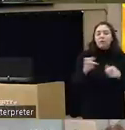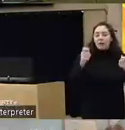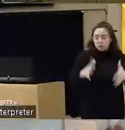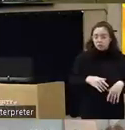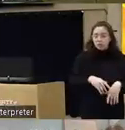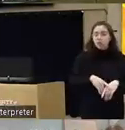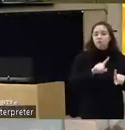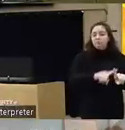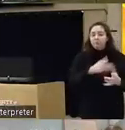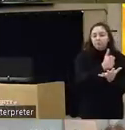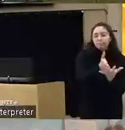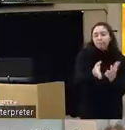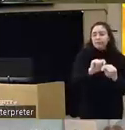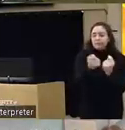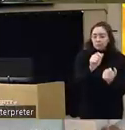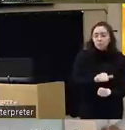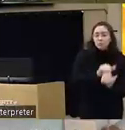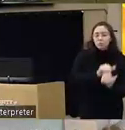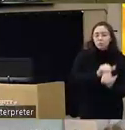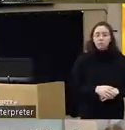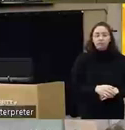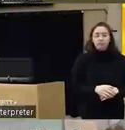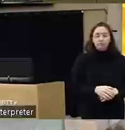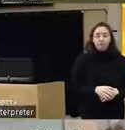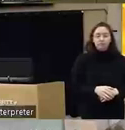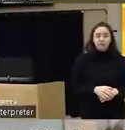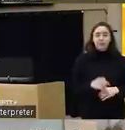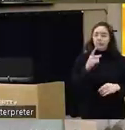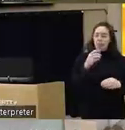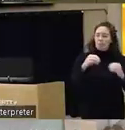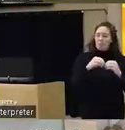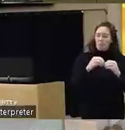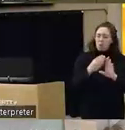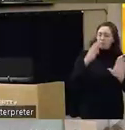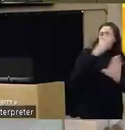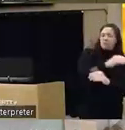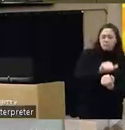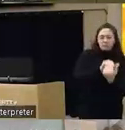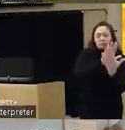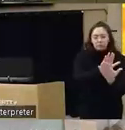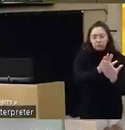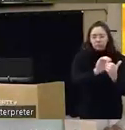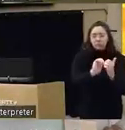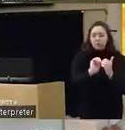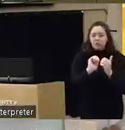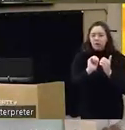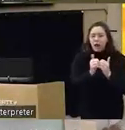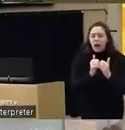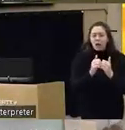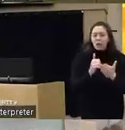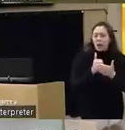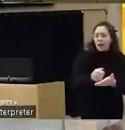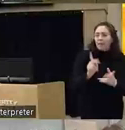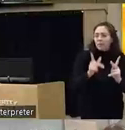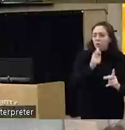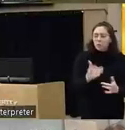approach, use that, that third bullet point is really the proactive registry use where you're looking at people who are in high need, high risk,